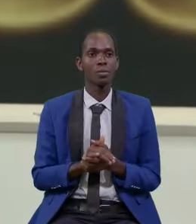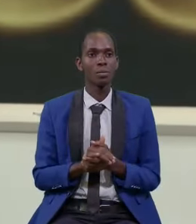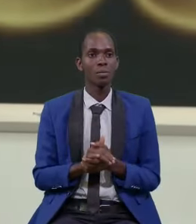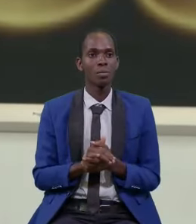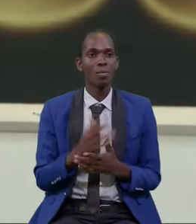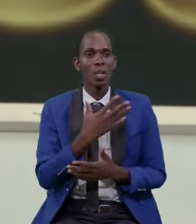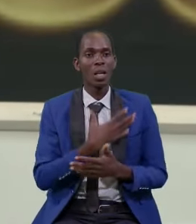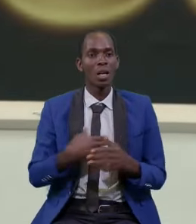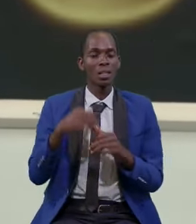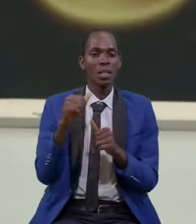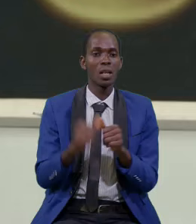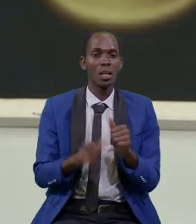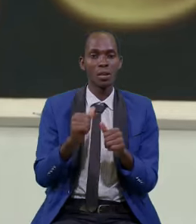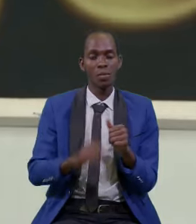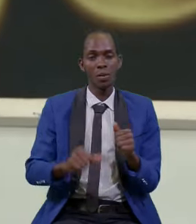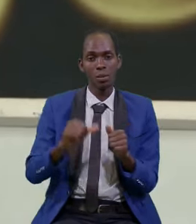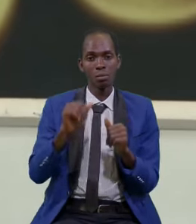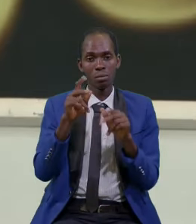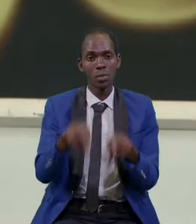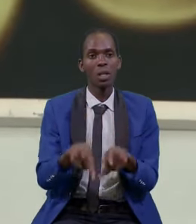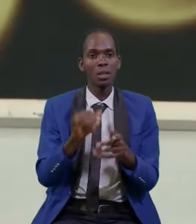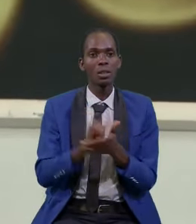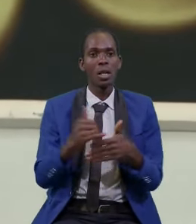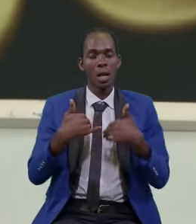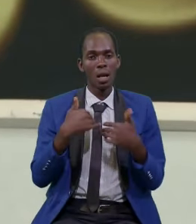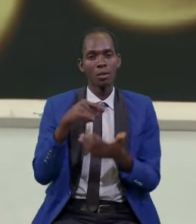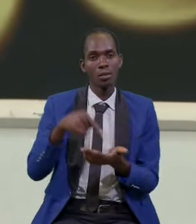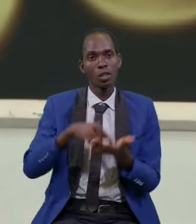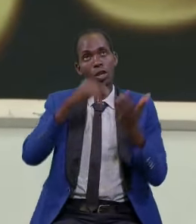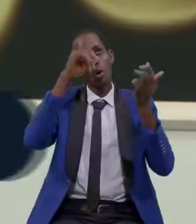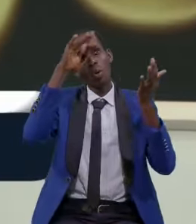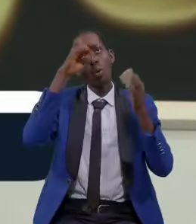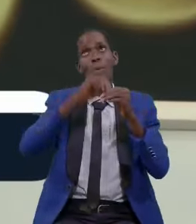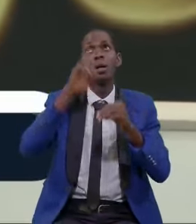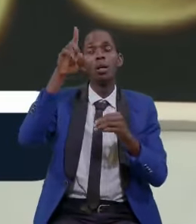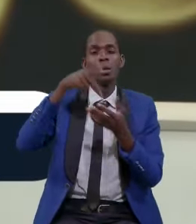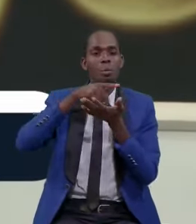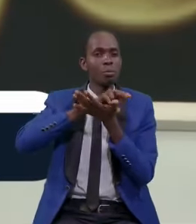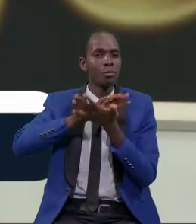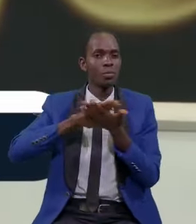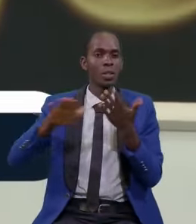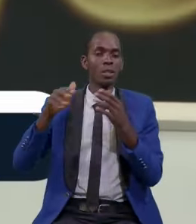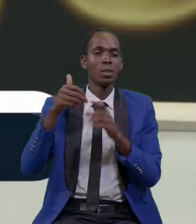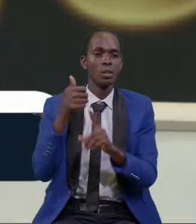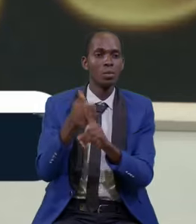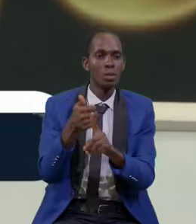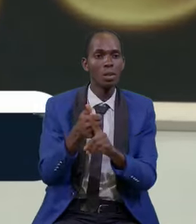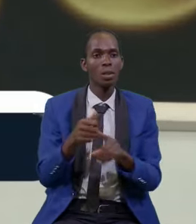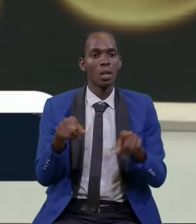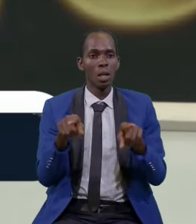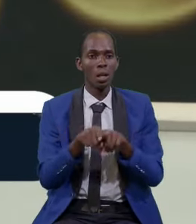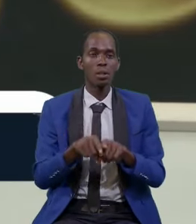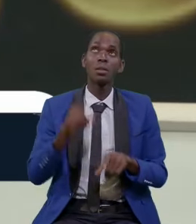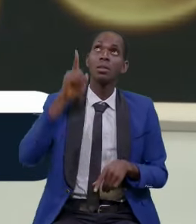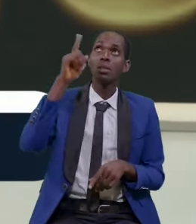man that has this hope in him purifies himself even as he